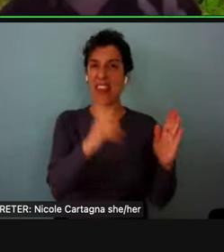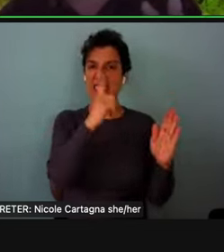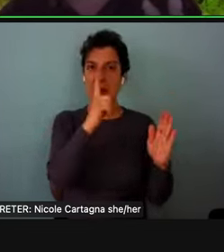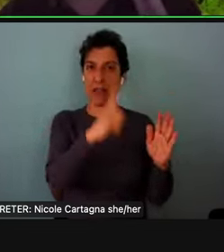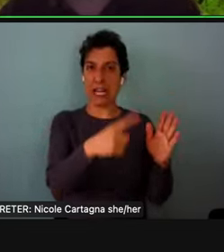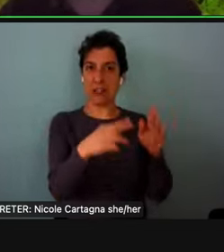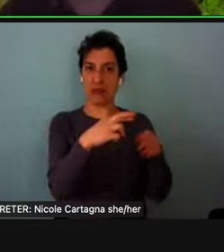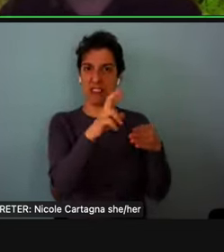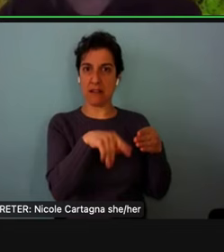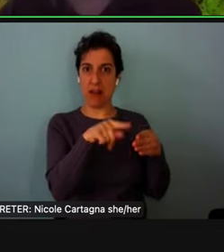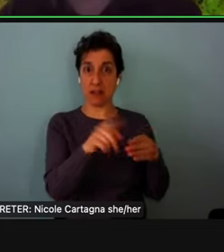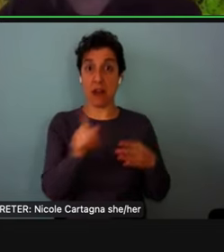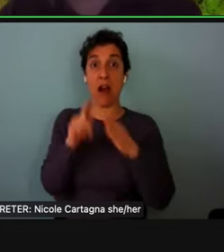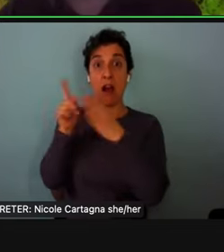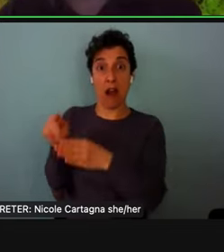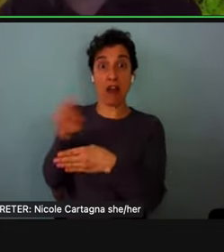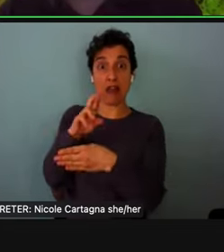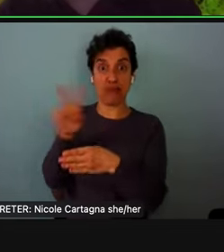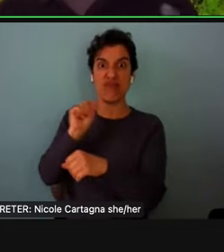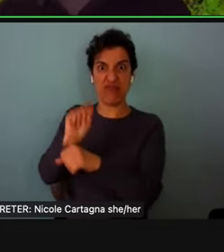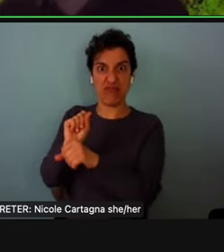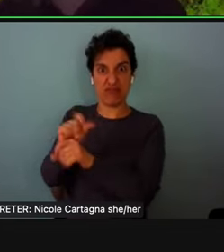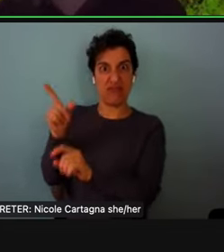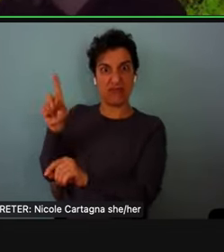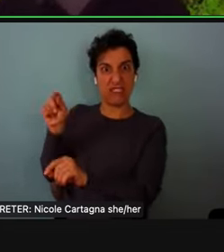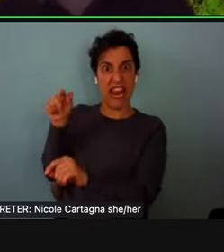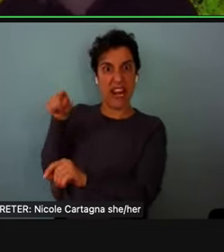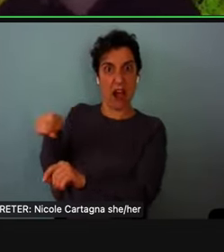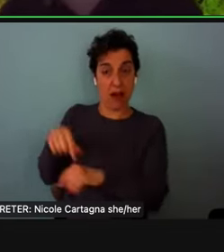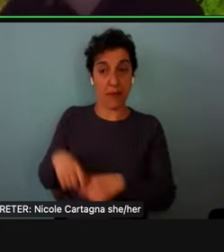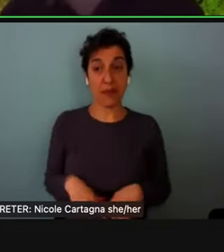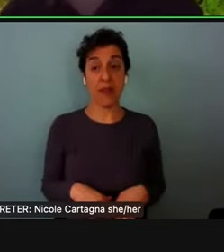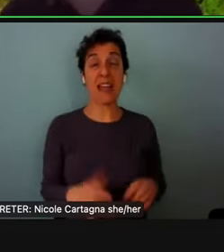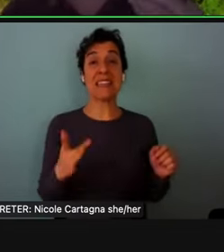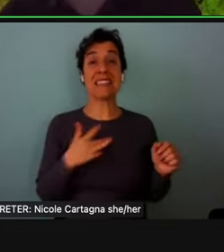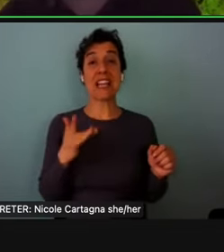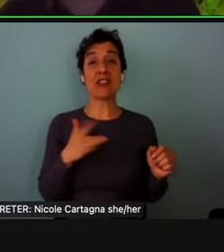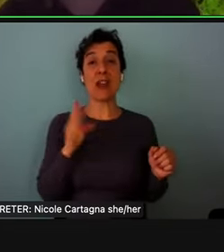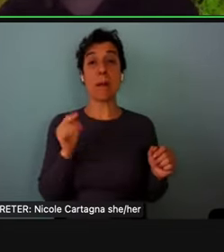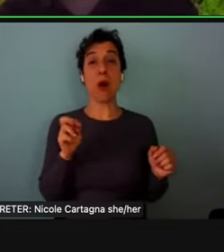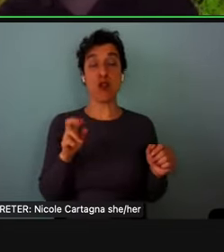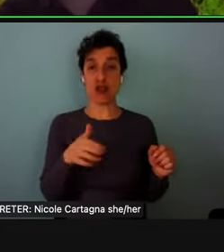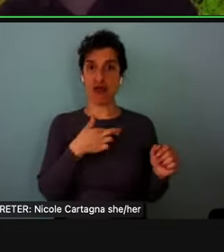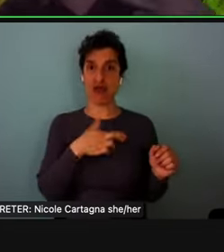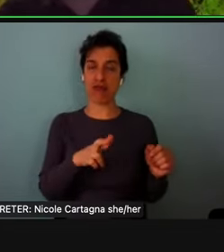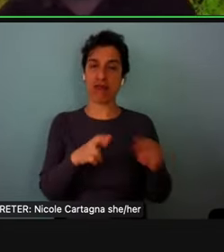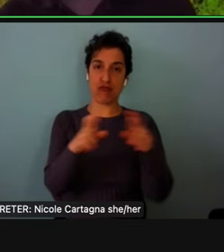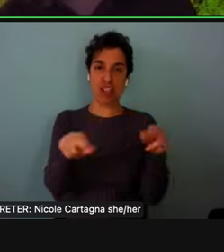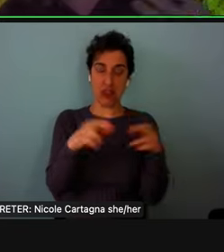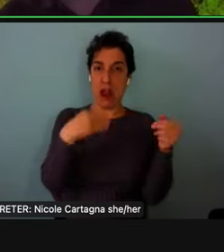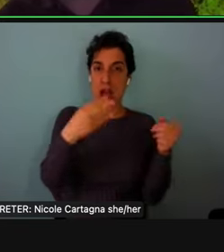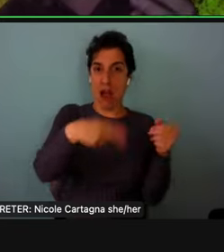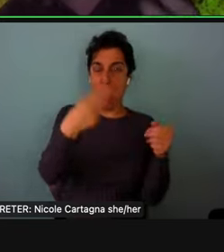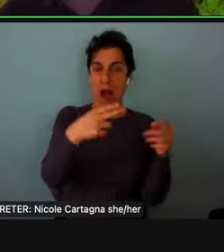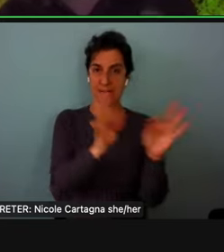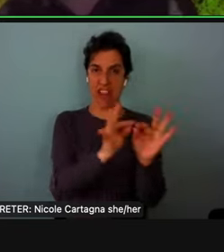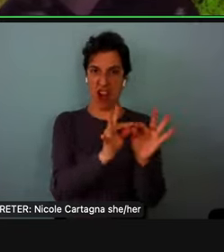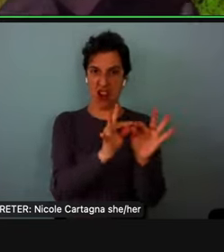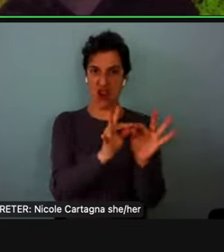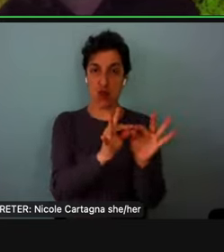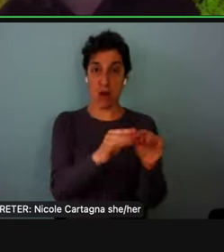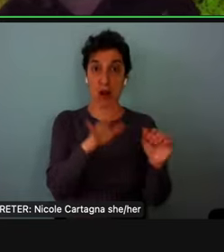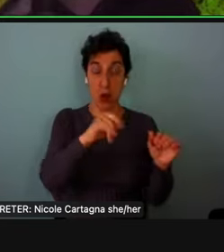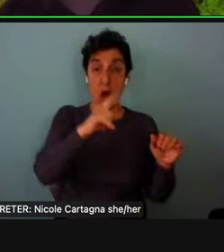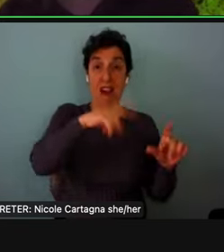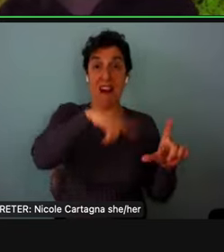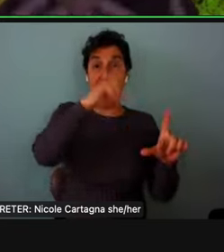on the right is the real data. We see that sensory motor regions tend to have high value, so the amplitude of sensory motor time